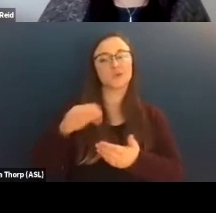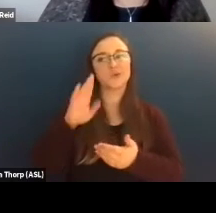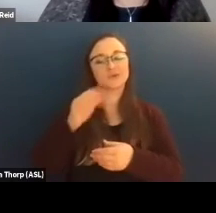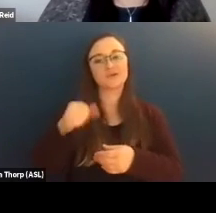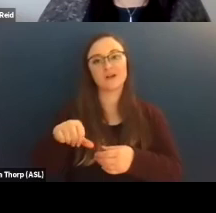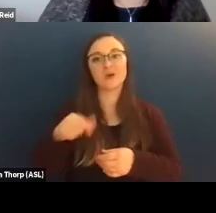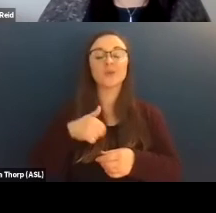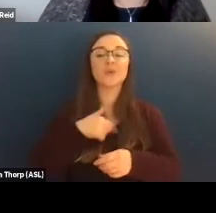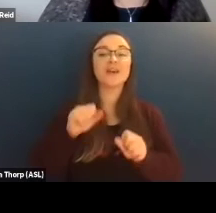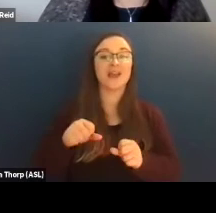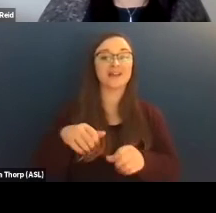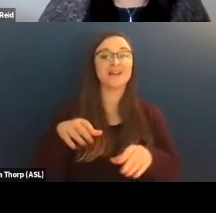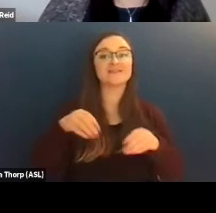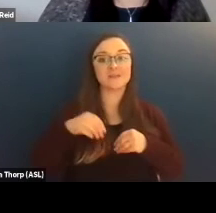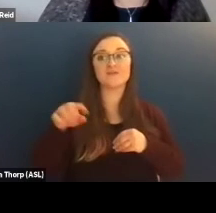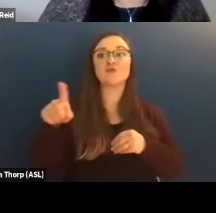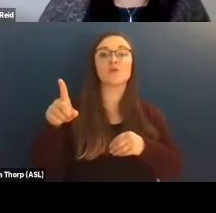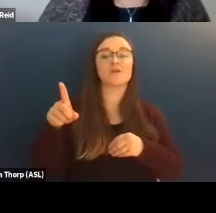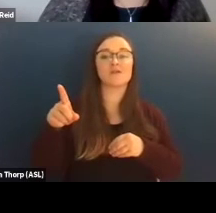we can admit you if you were on probation,